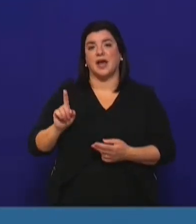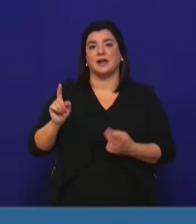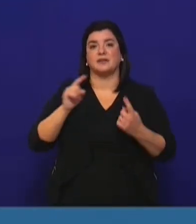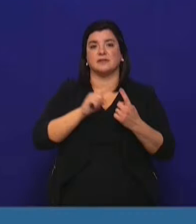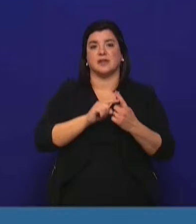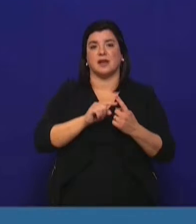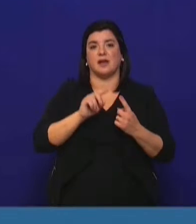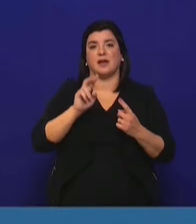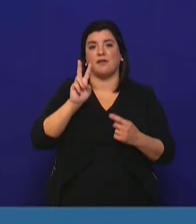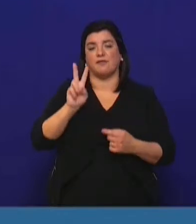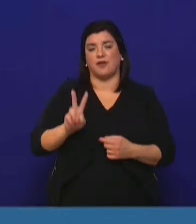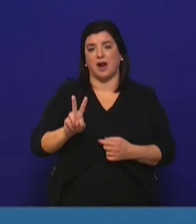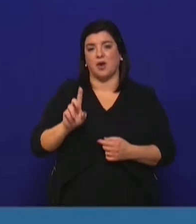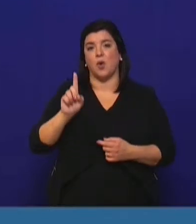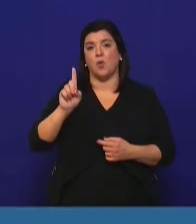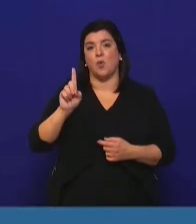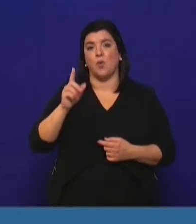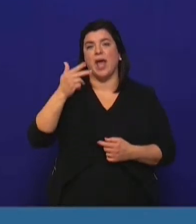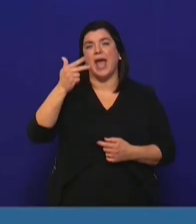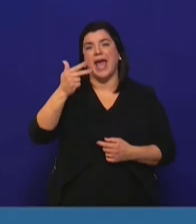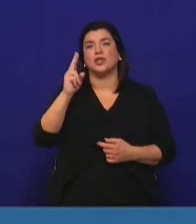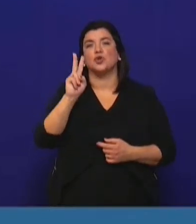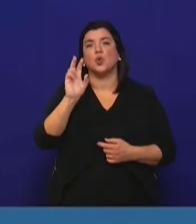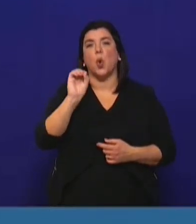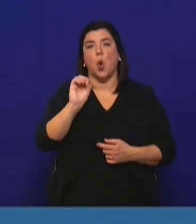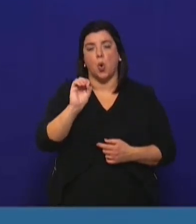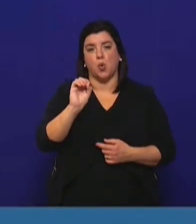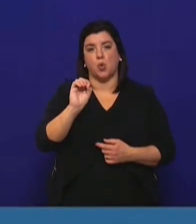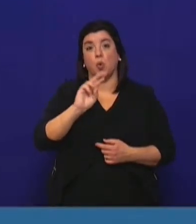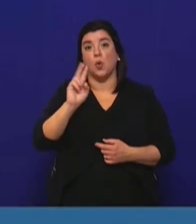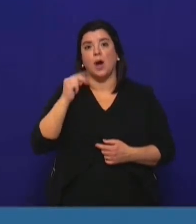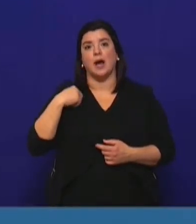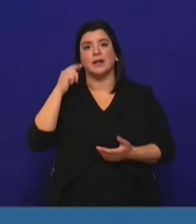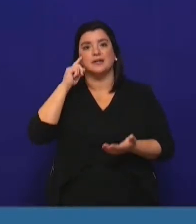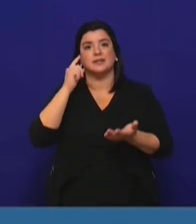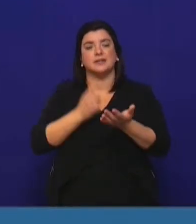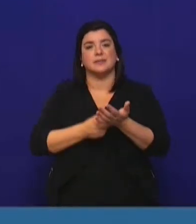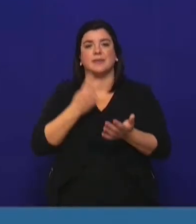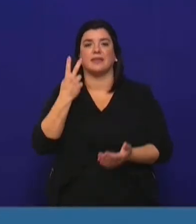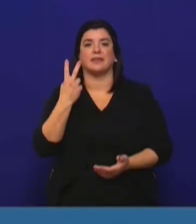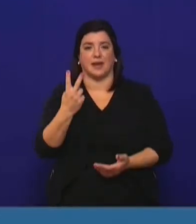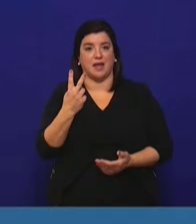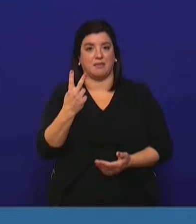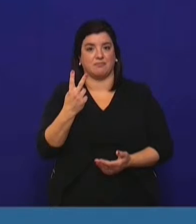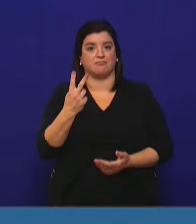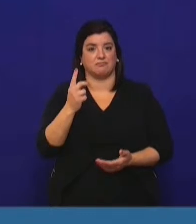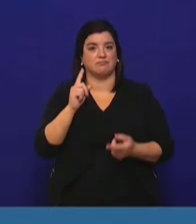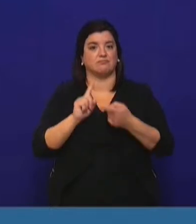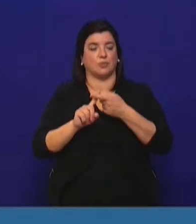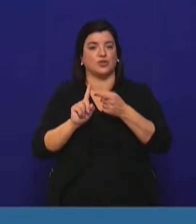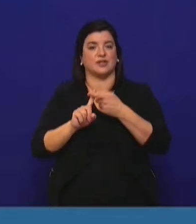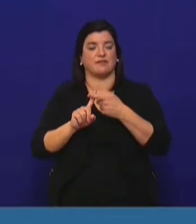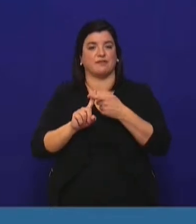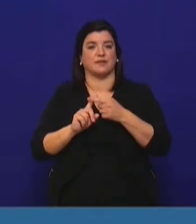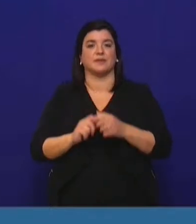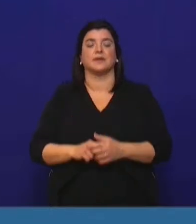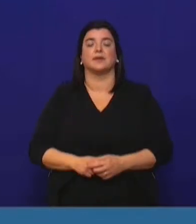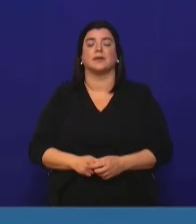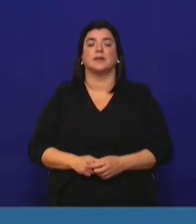820 u hemmhekk kellna 2 li kienu reactive. Fakkarkom jekk ikolkom is-sintomi jew